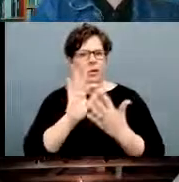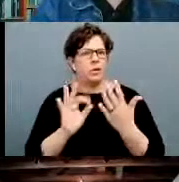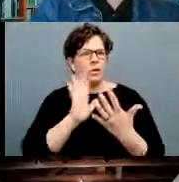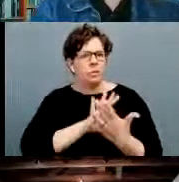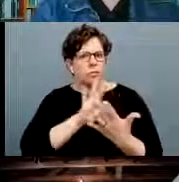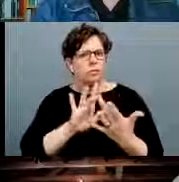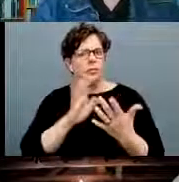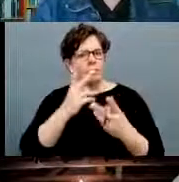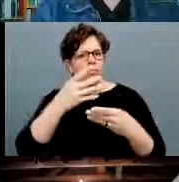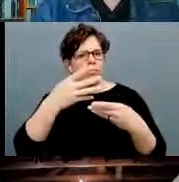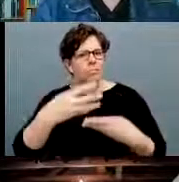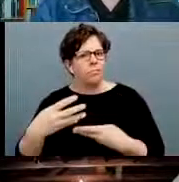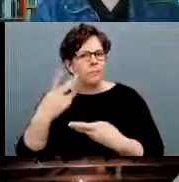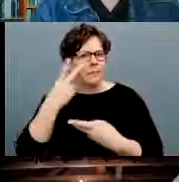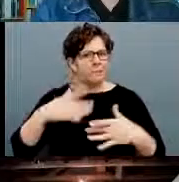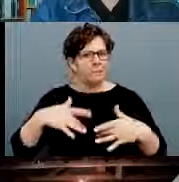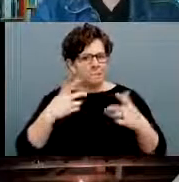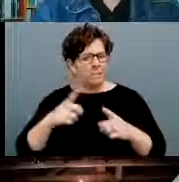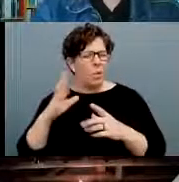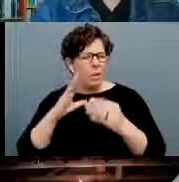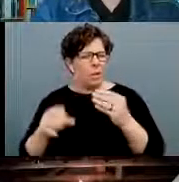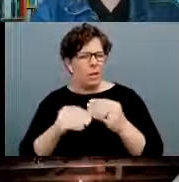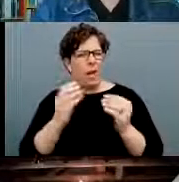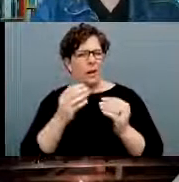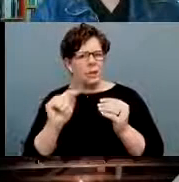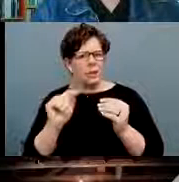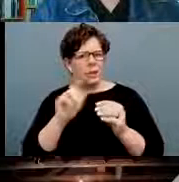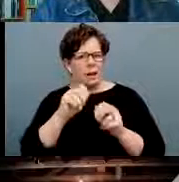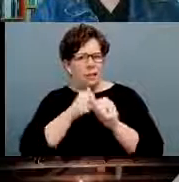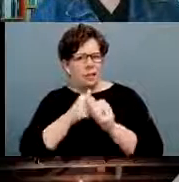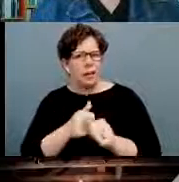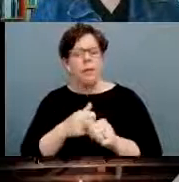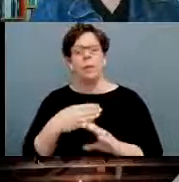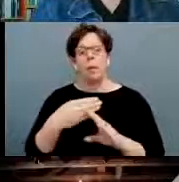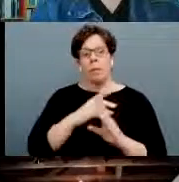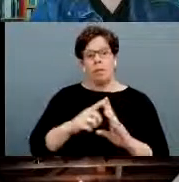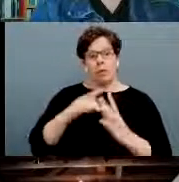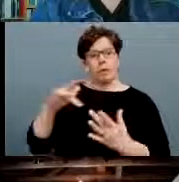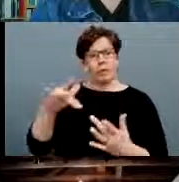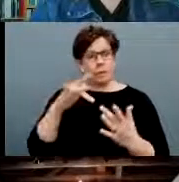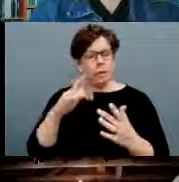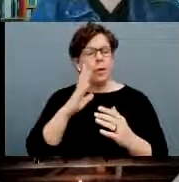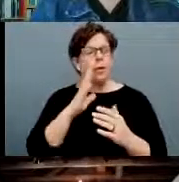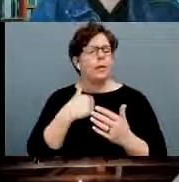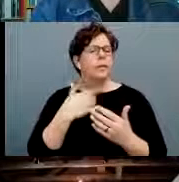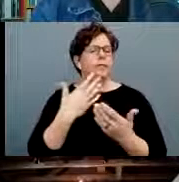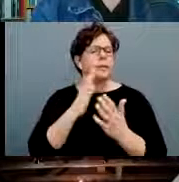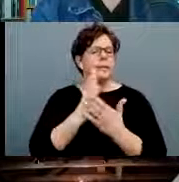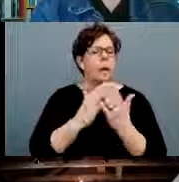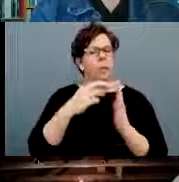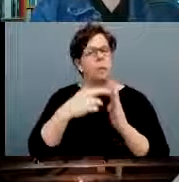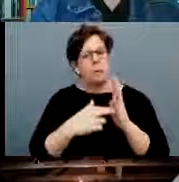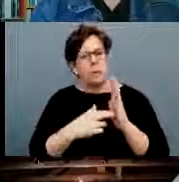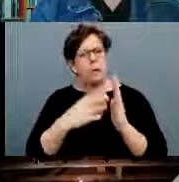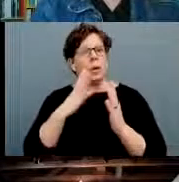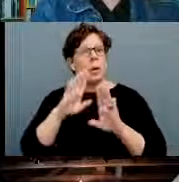So before we get started, I'd like to address a few housekeeping items. We will have an opportunity to answer your questions at the end of tonight's